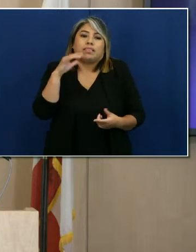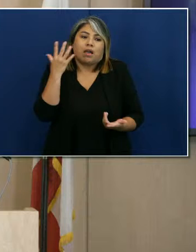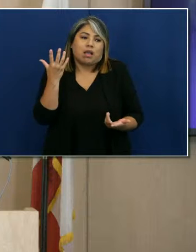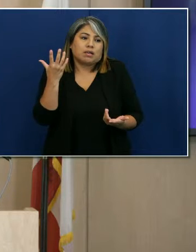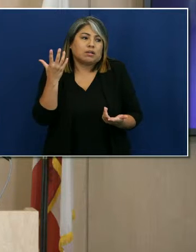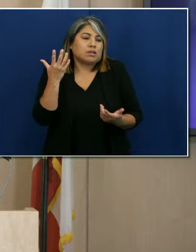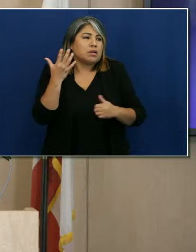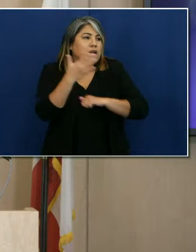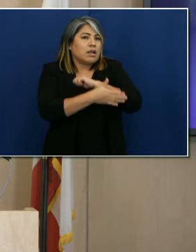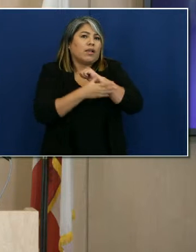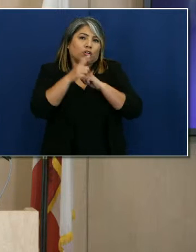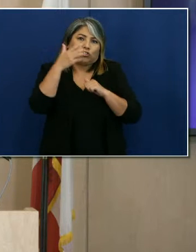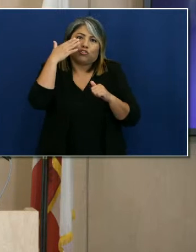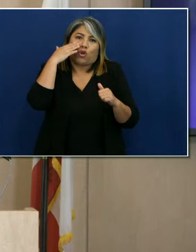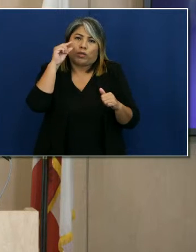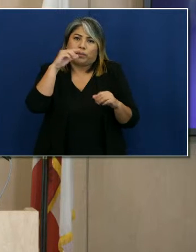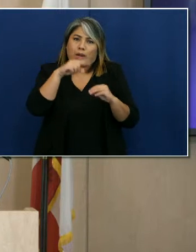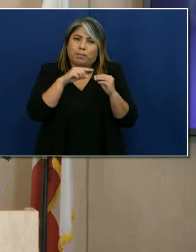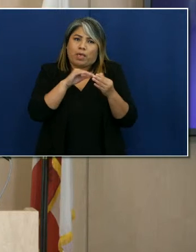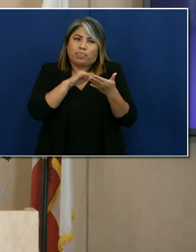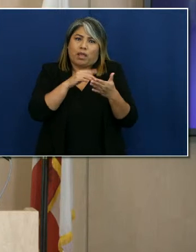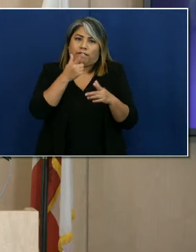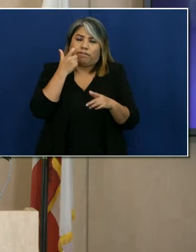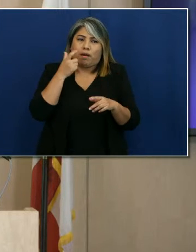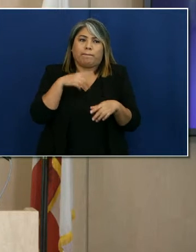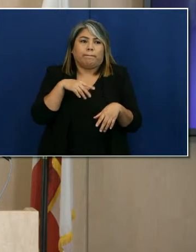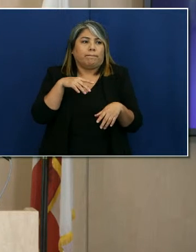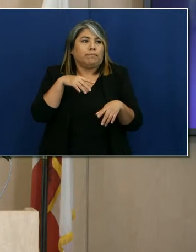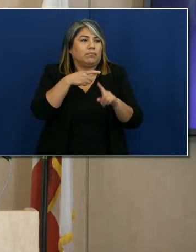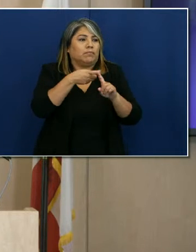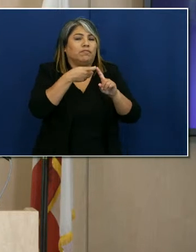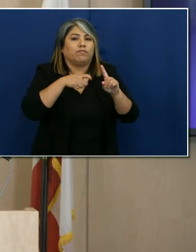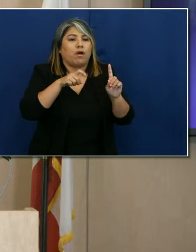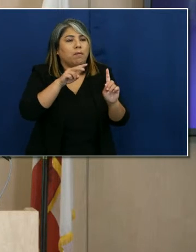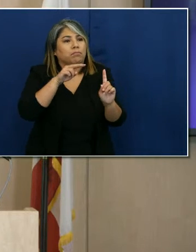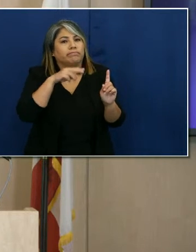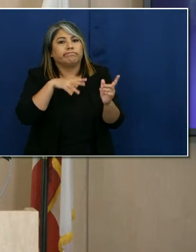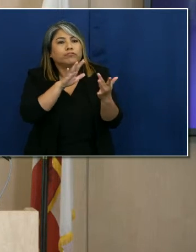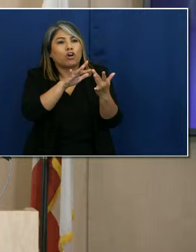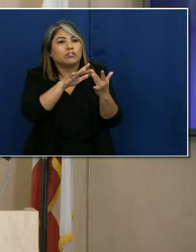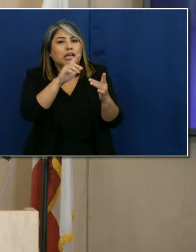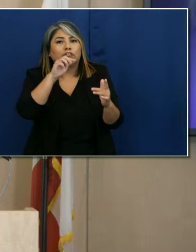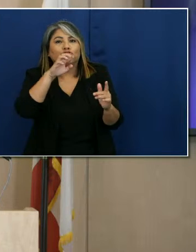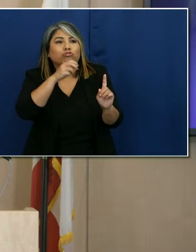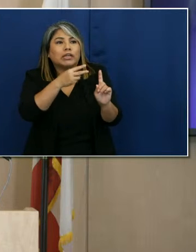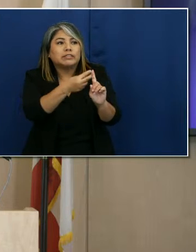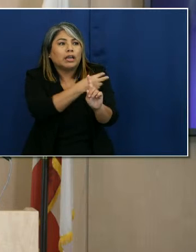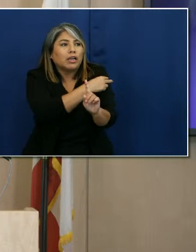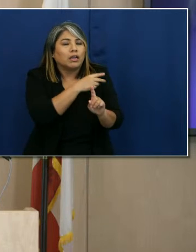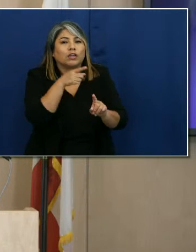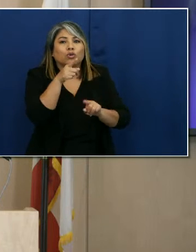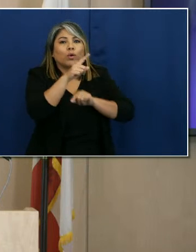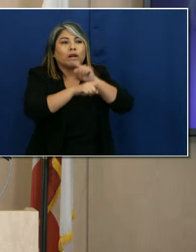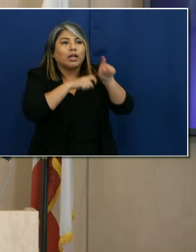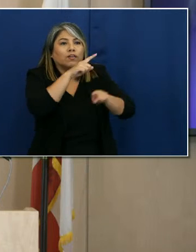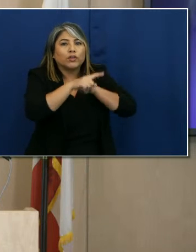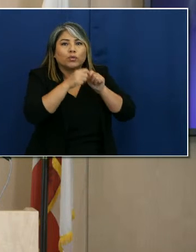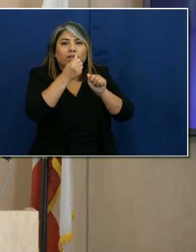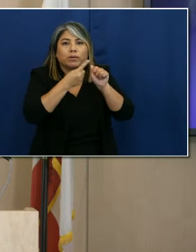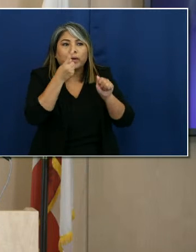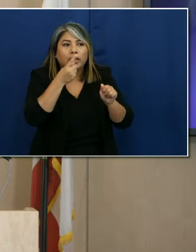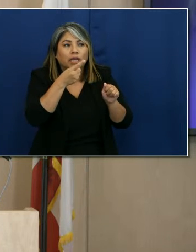county ought to know a little bit about this already, just from its contact tracing process, where you're interviewing everybody who